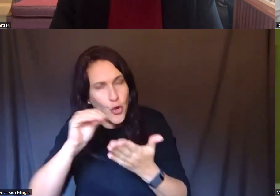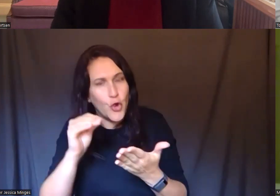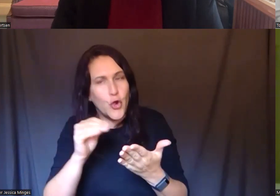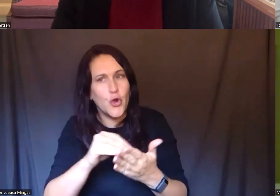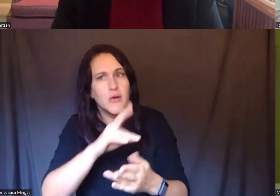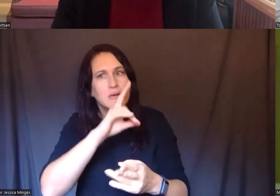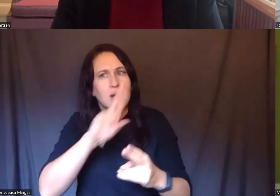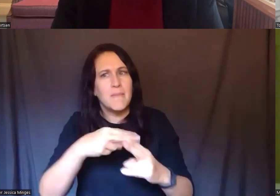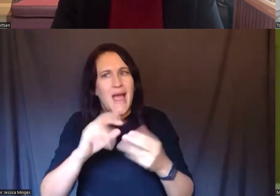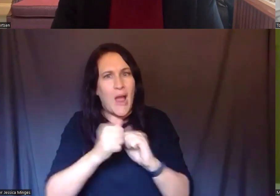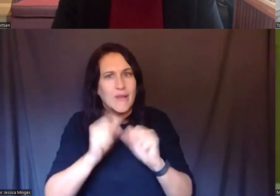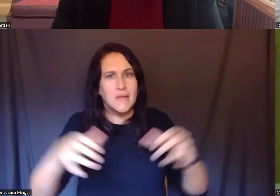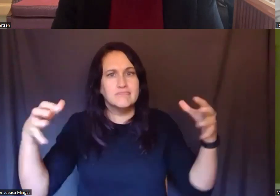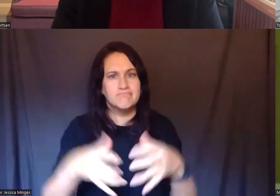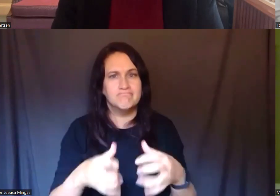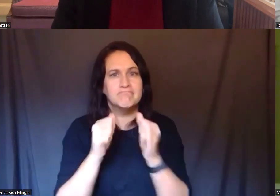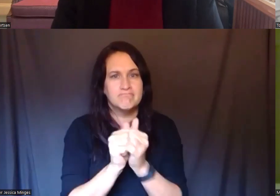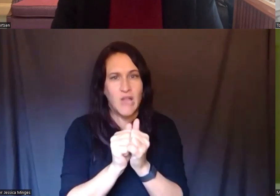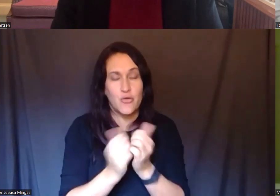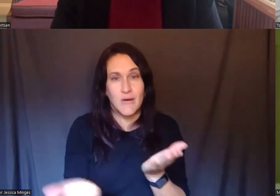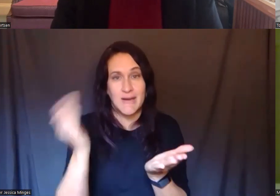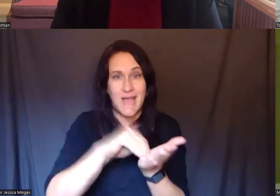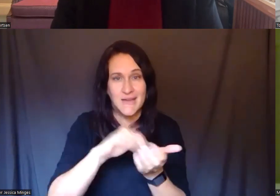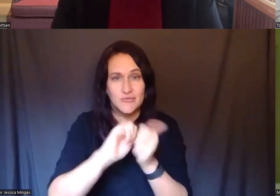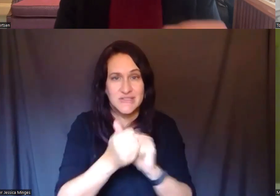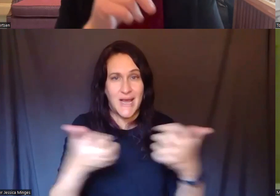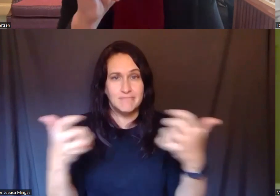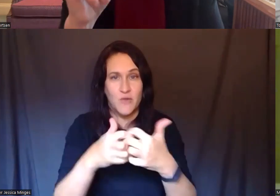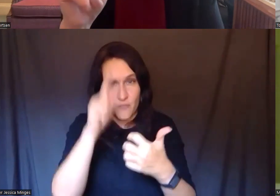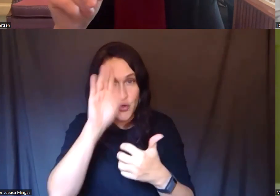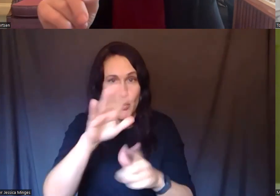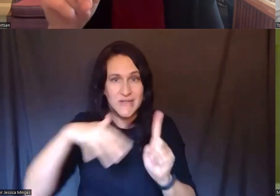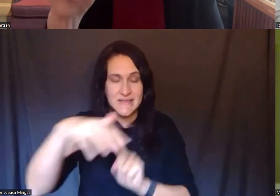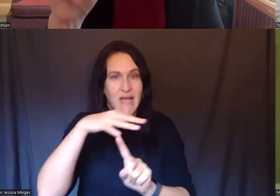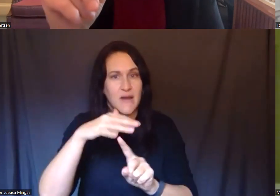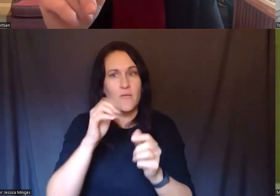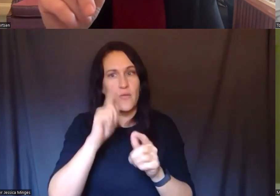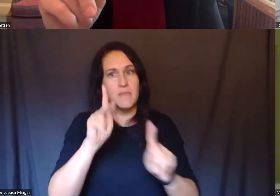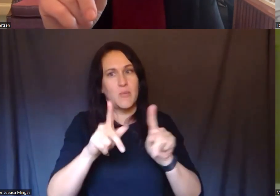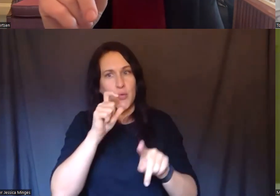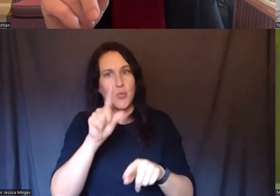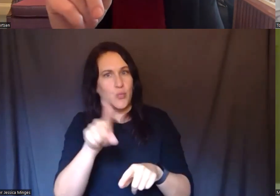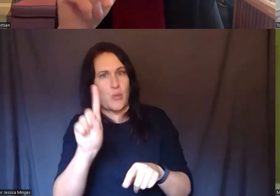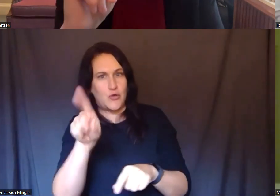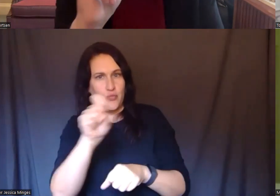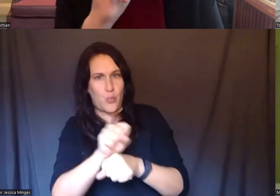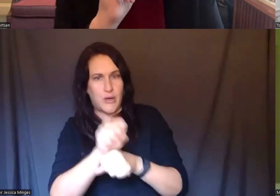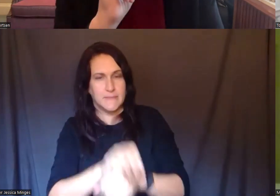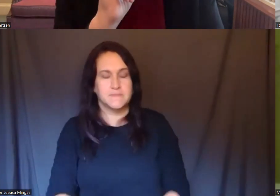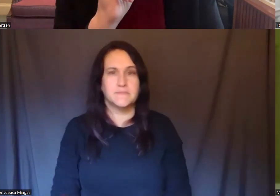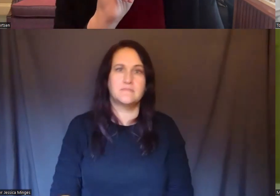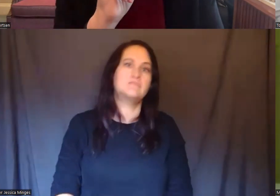together again to adapt this to your setting and to the folks that you're working with. I'm going to put together